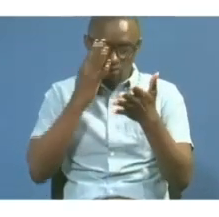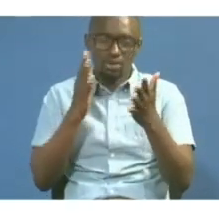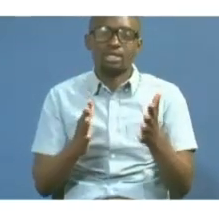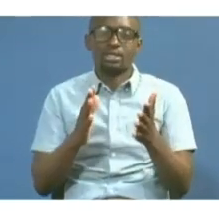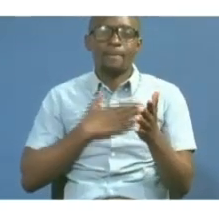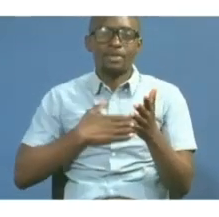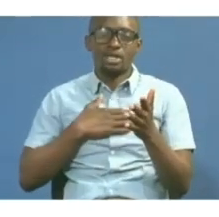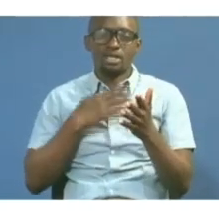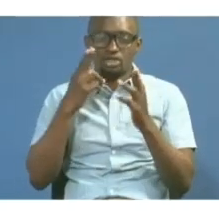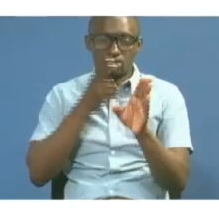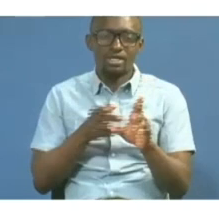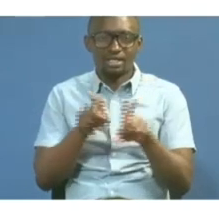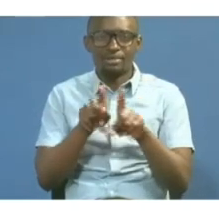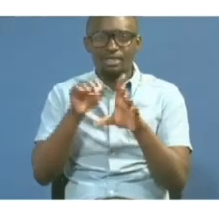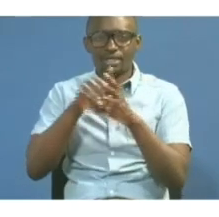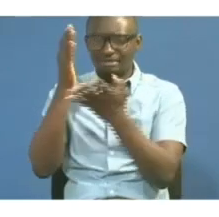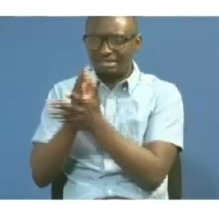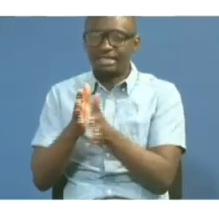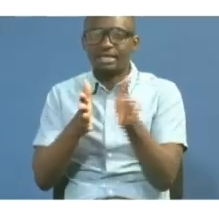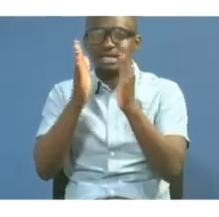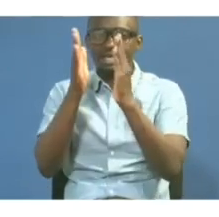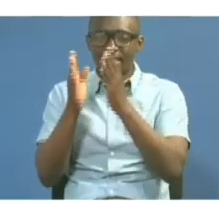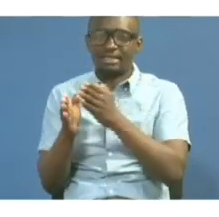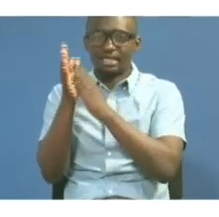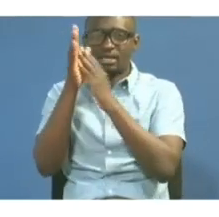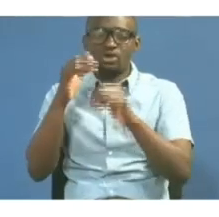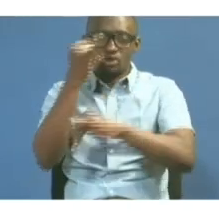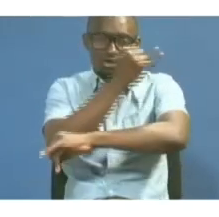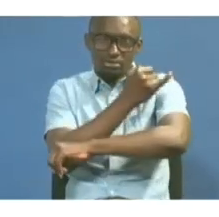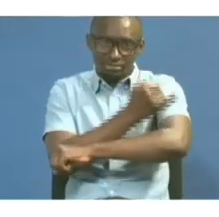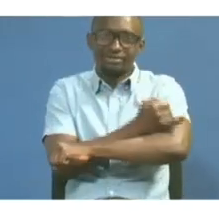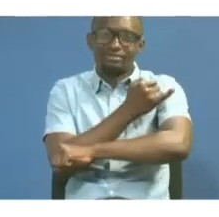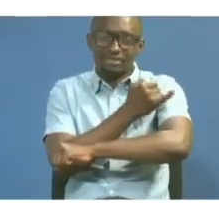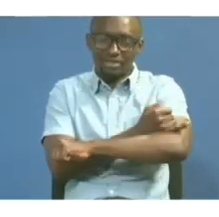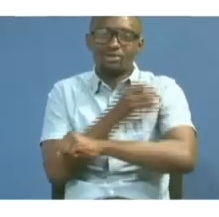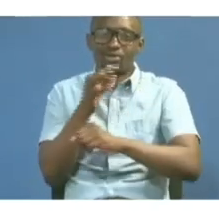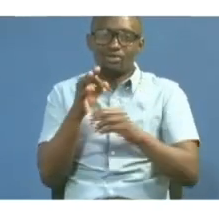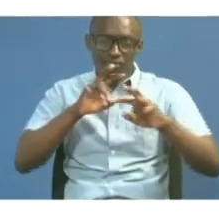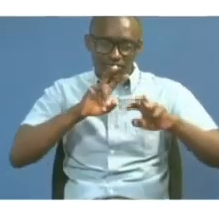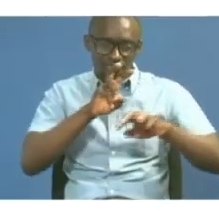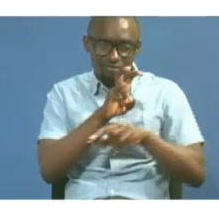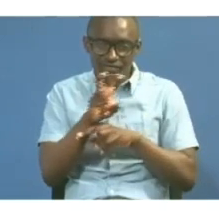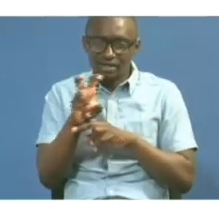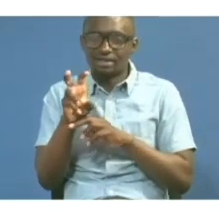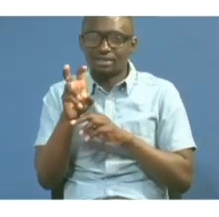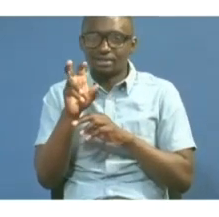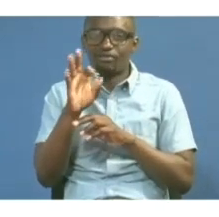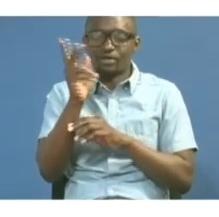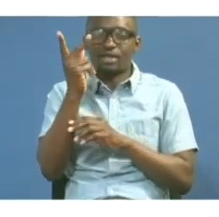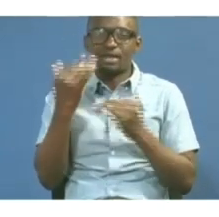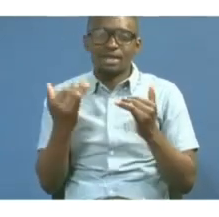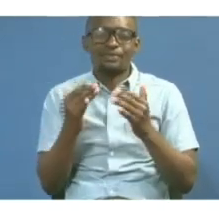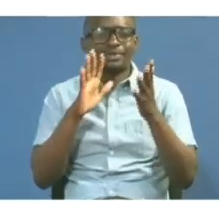to join any. Also, for those in real estate, they can join Institute of Surveyors of Kenya. Also, I would like to